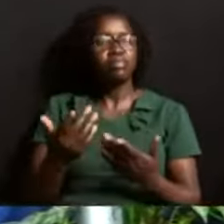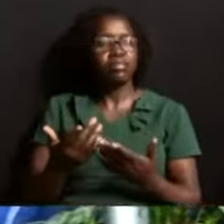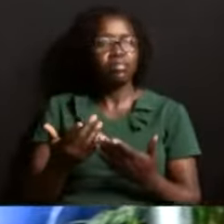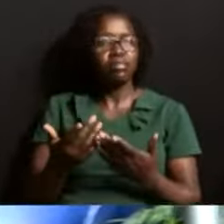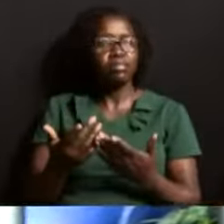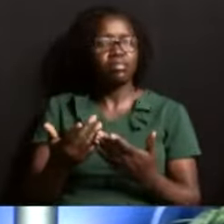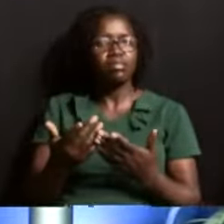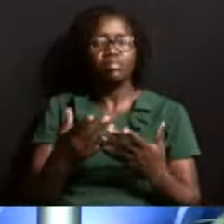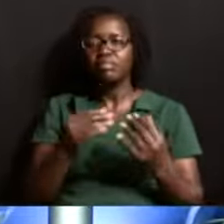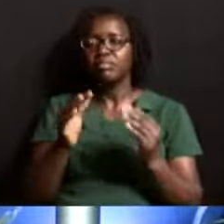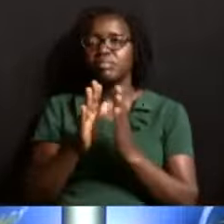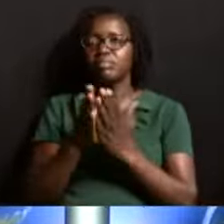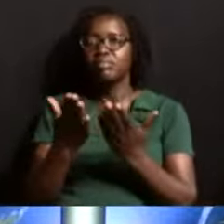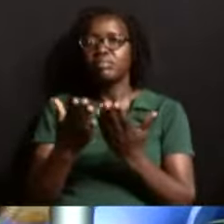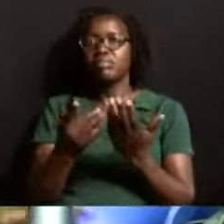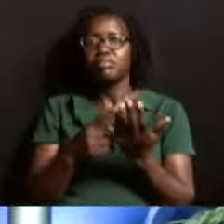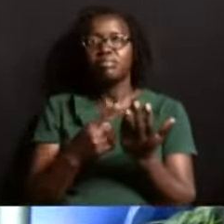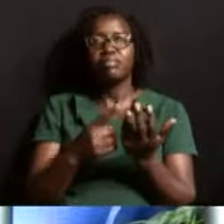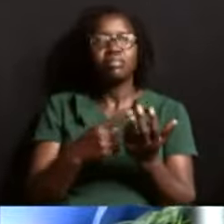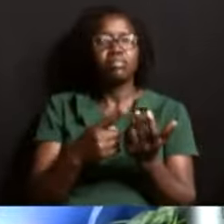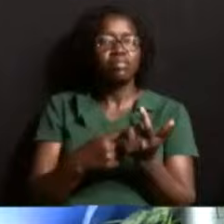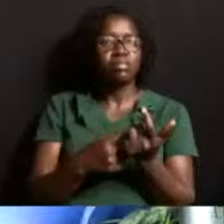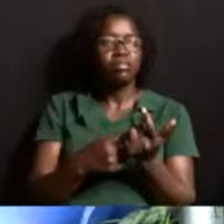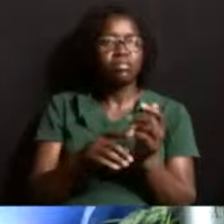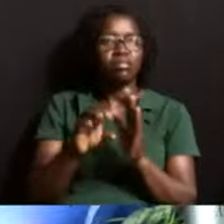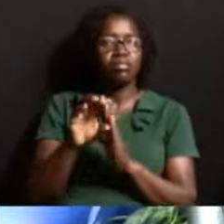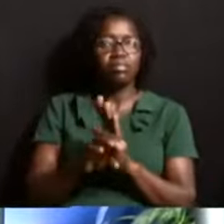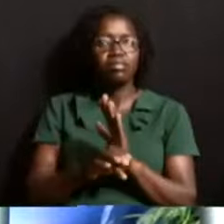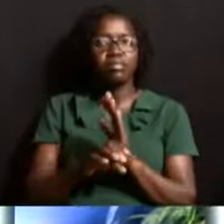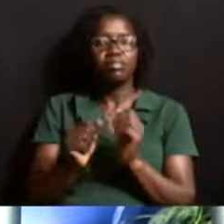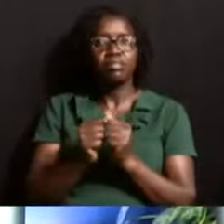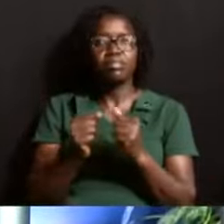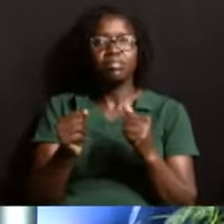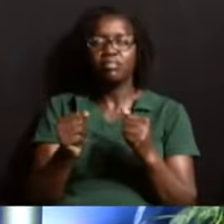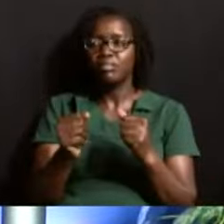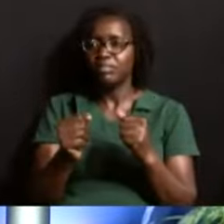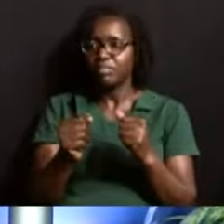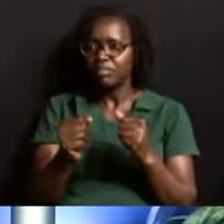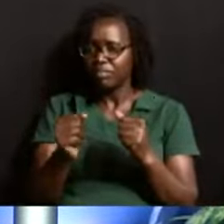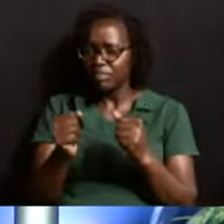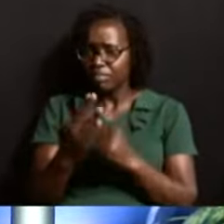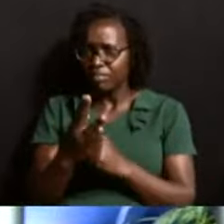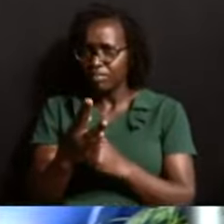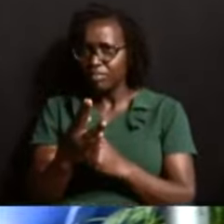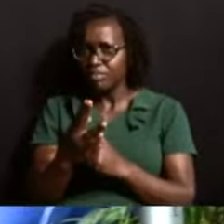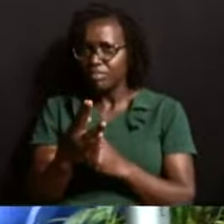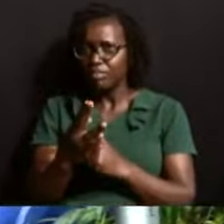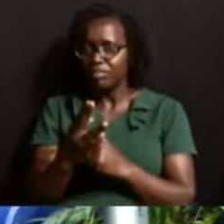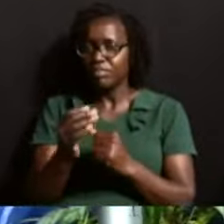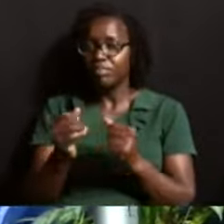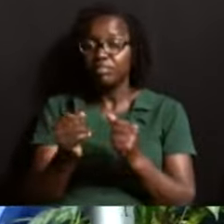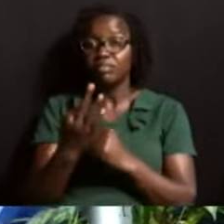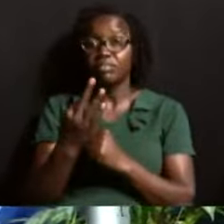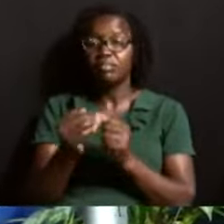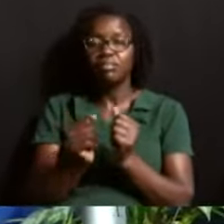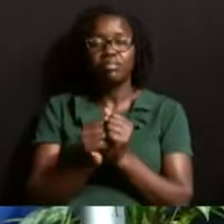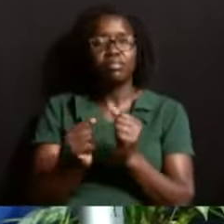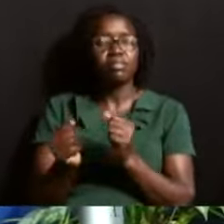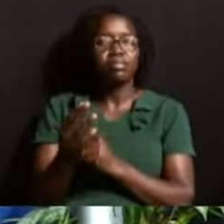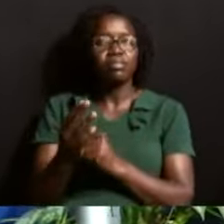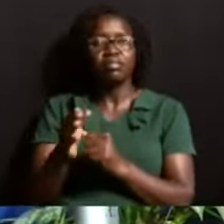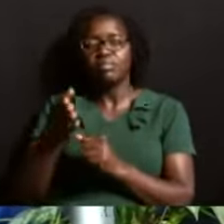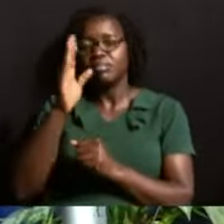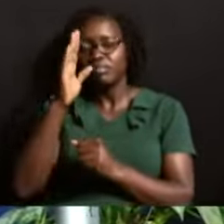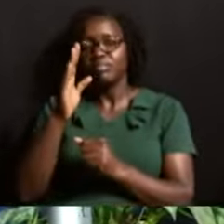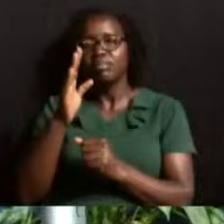go to the book of Numbers in chapters 13 and 14, in chapter 13, God